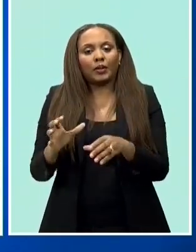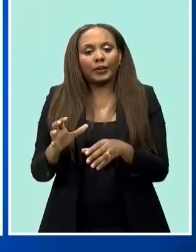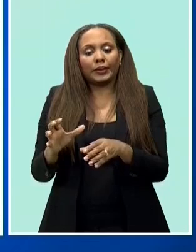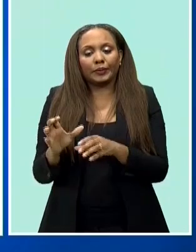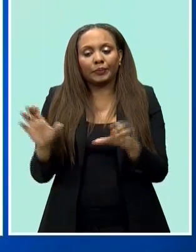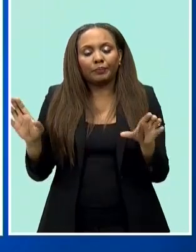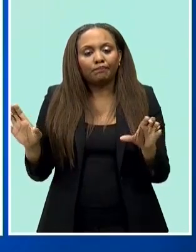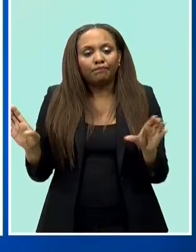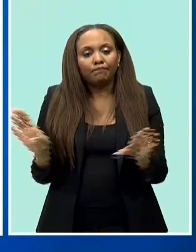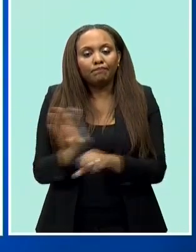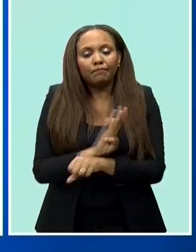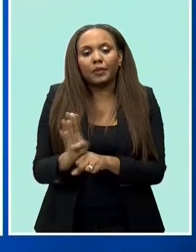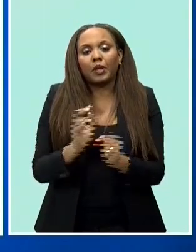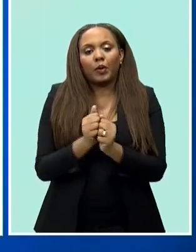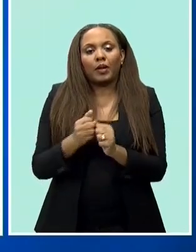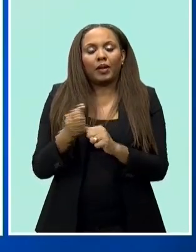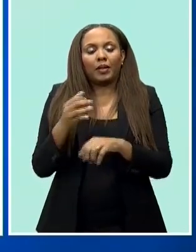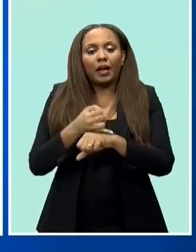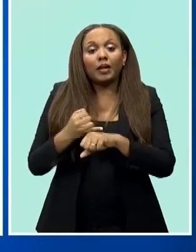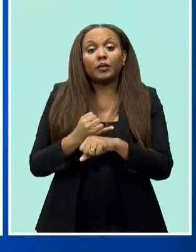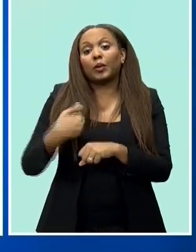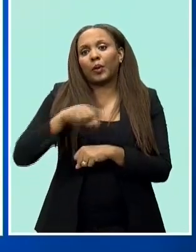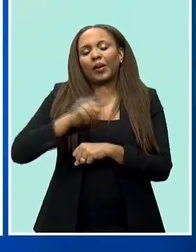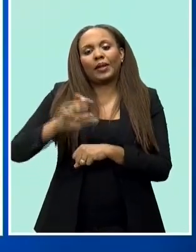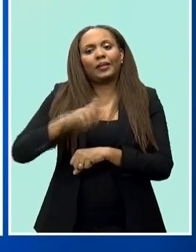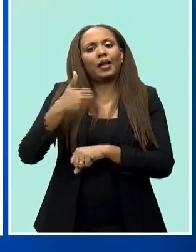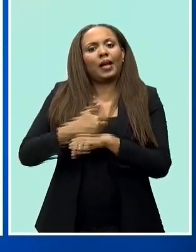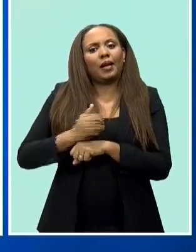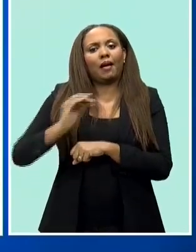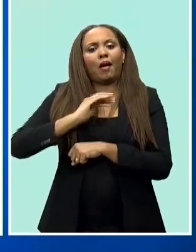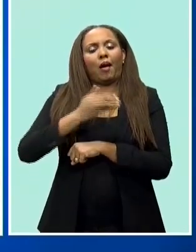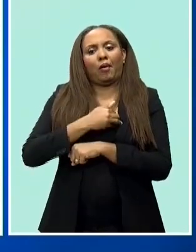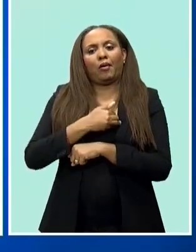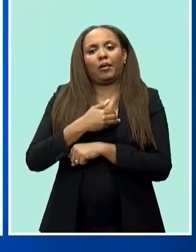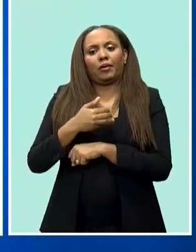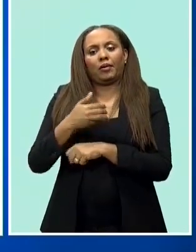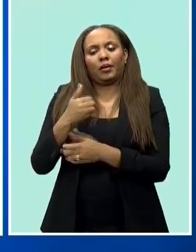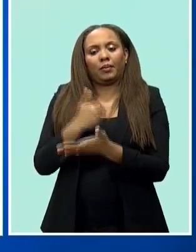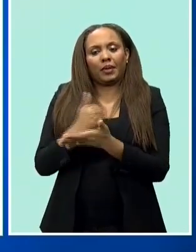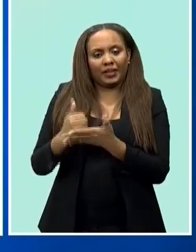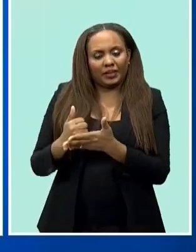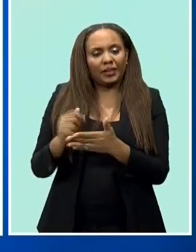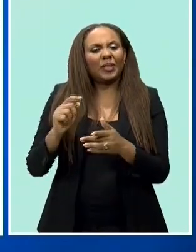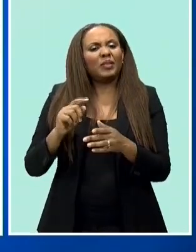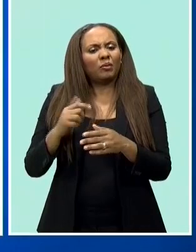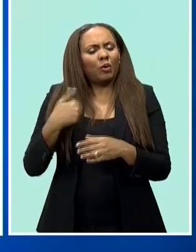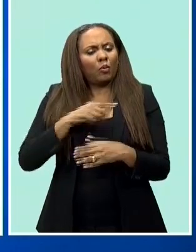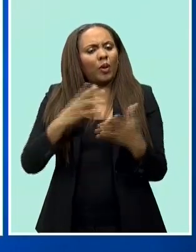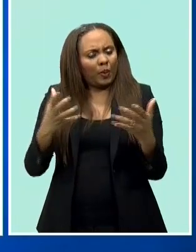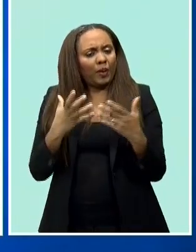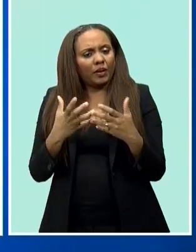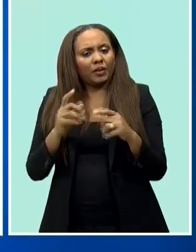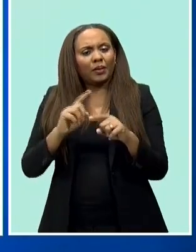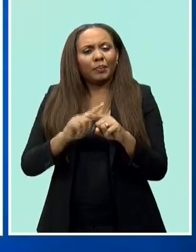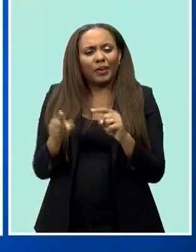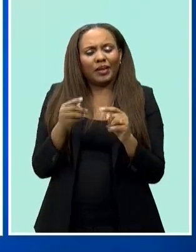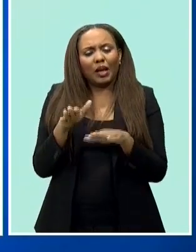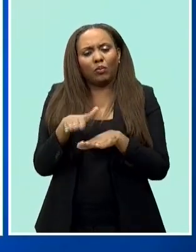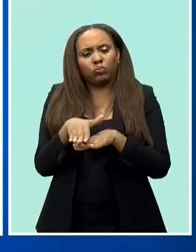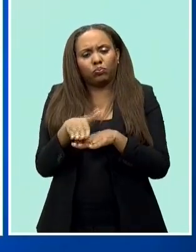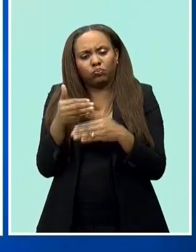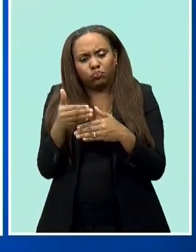Minister Gaston Brown, who is leading the region's response, says CARICOM has made slow progress on the matter. As a result, he says